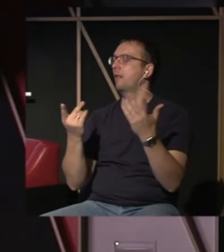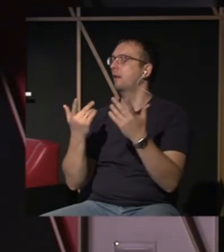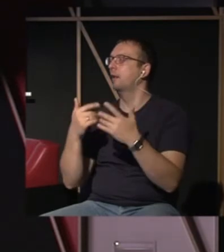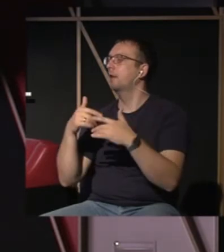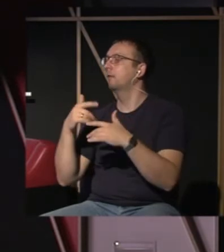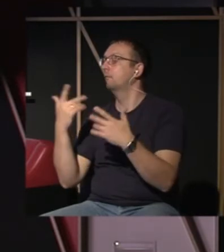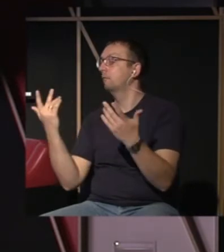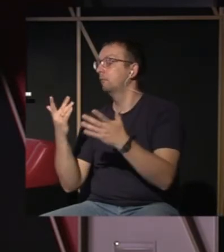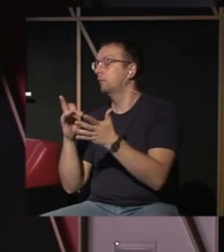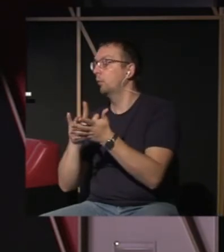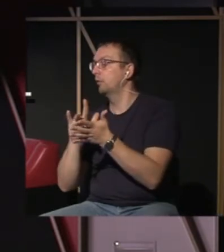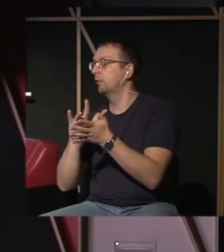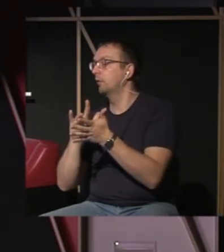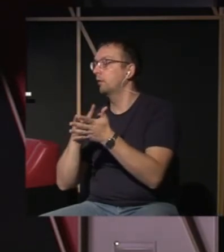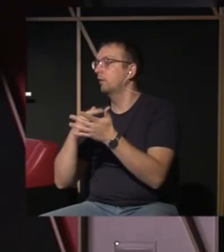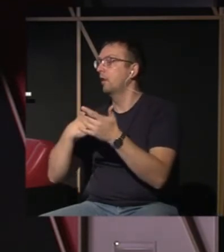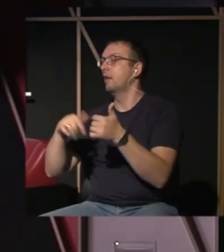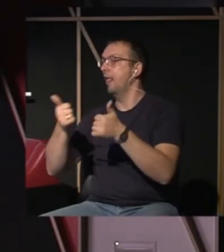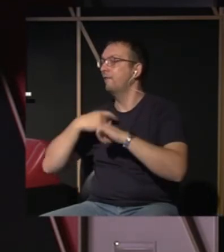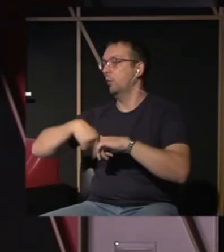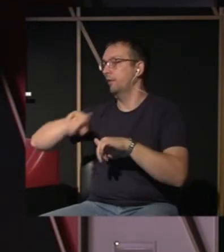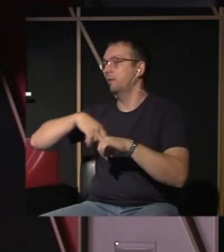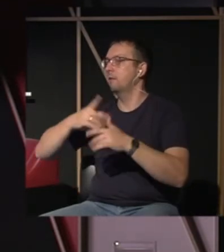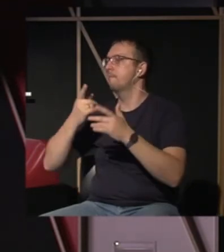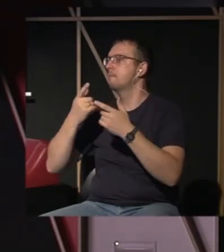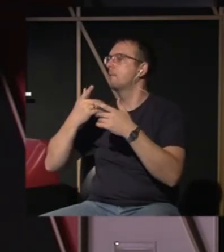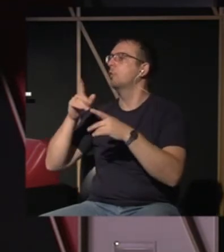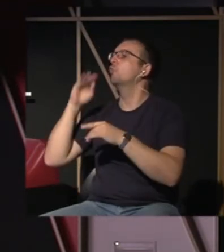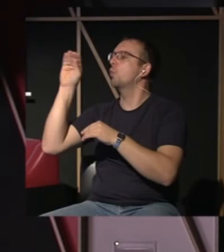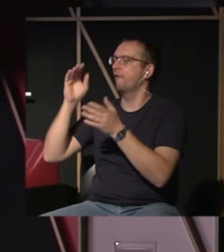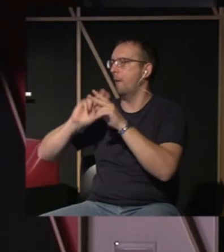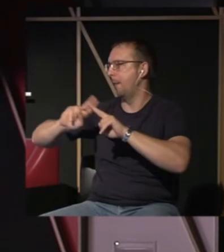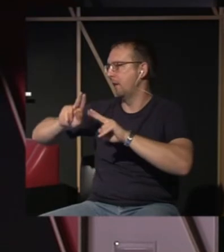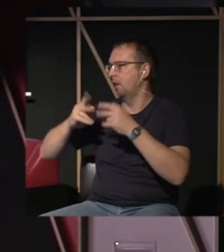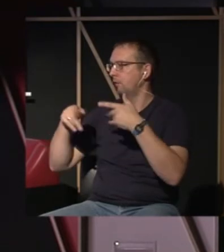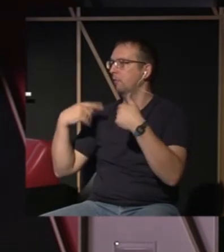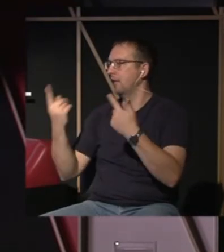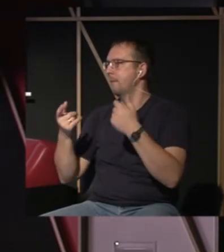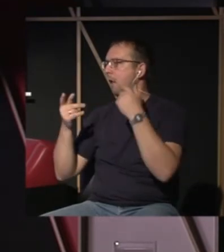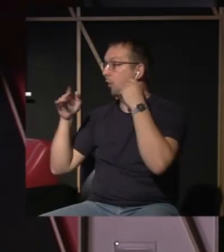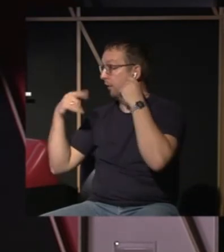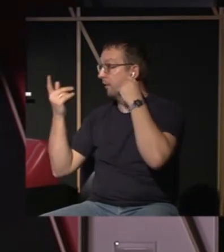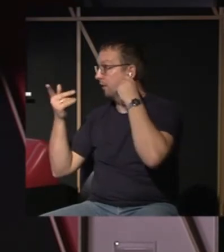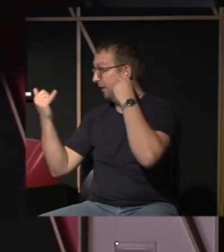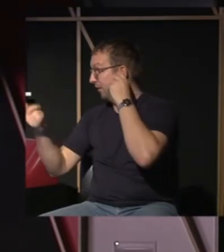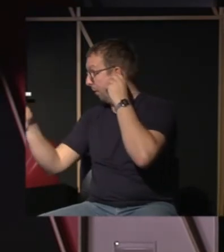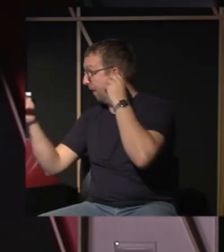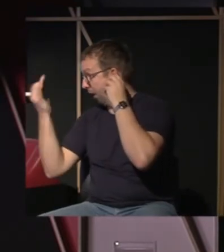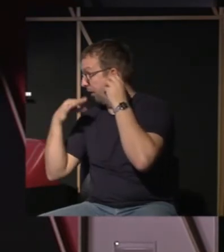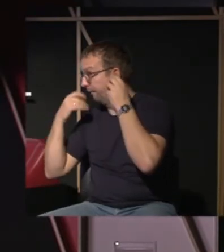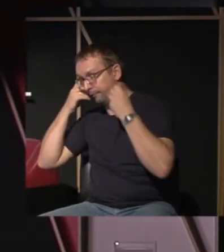enjoy the matchday experience at these finals. So I think Holger had a question next.